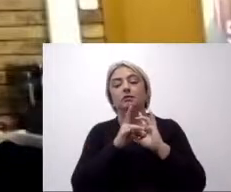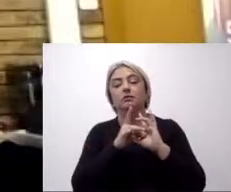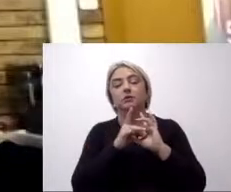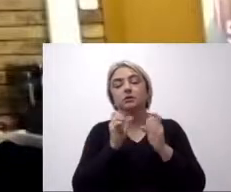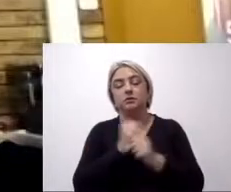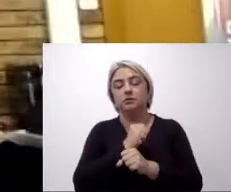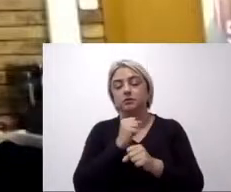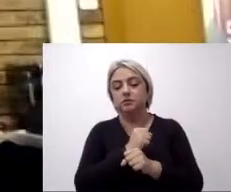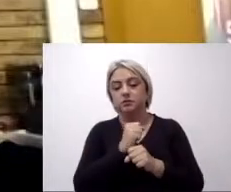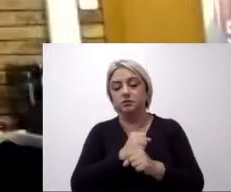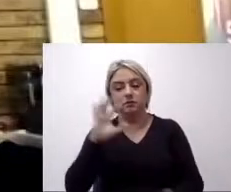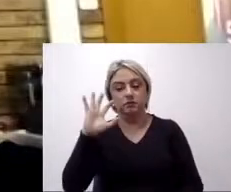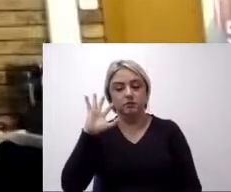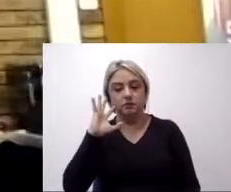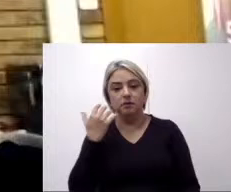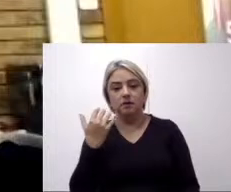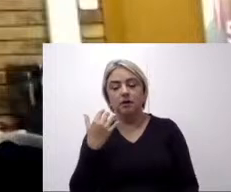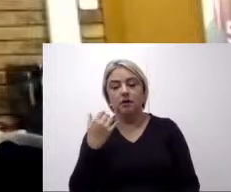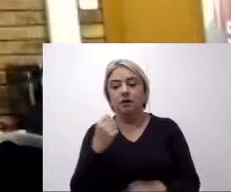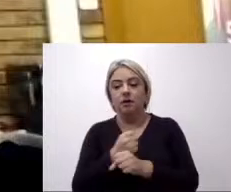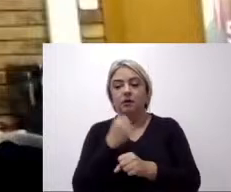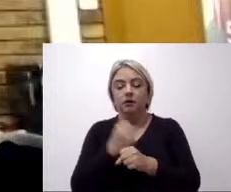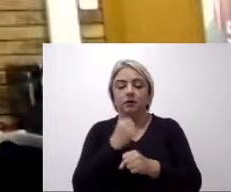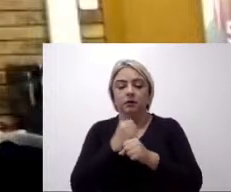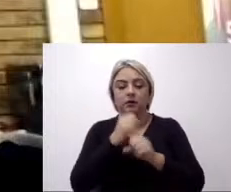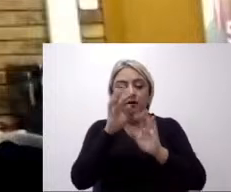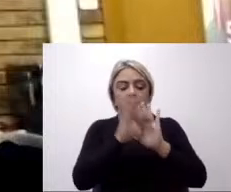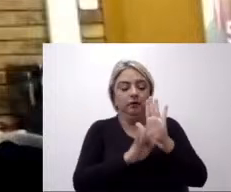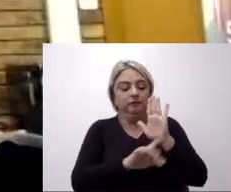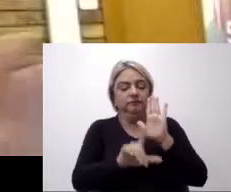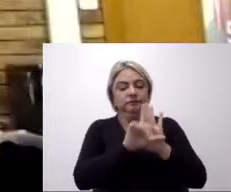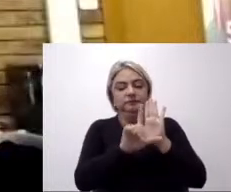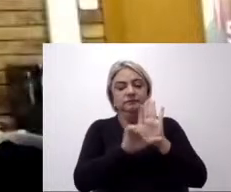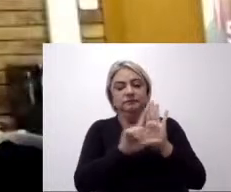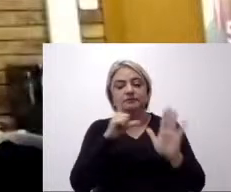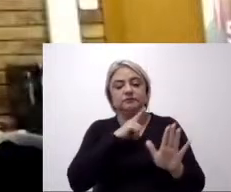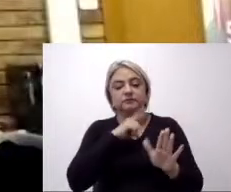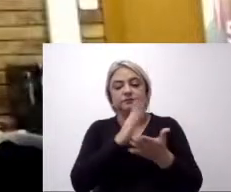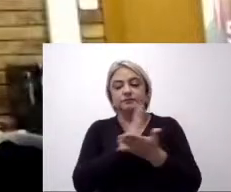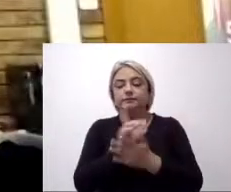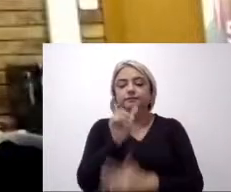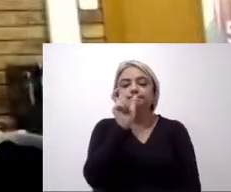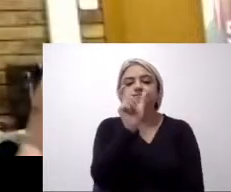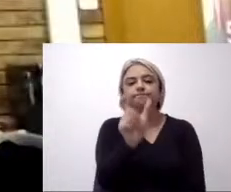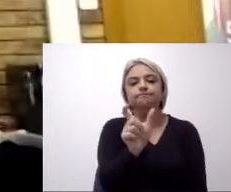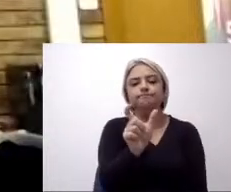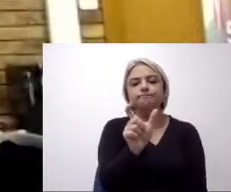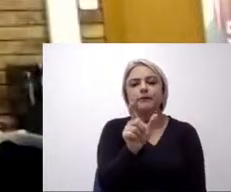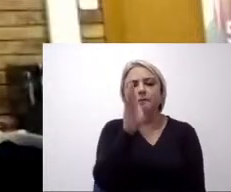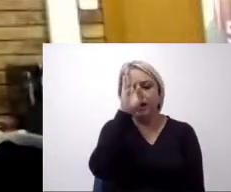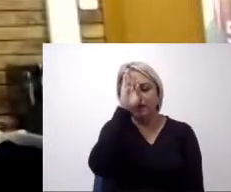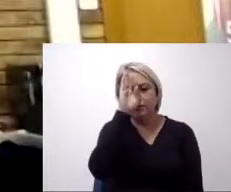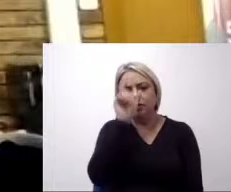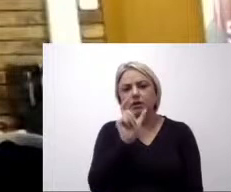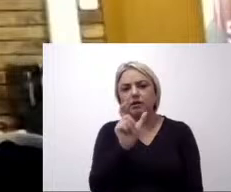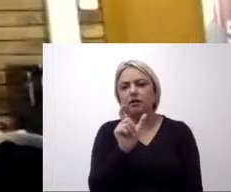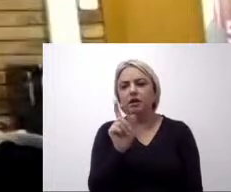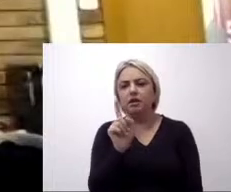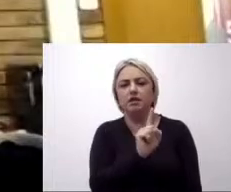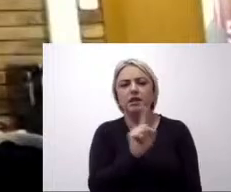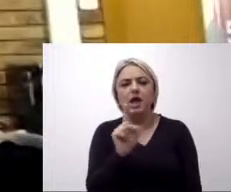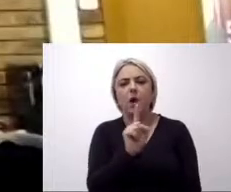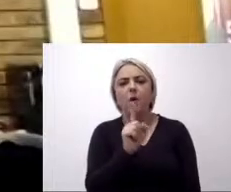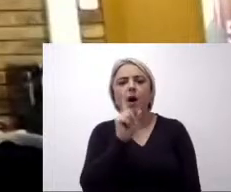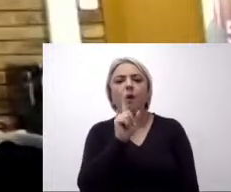you build a text of law, you need to have some words, precise words. It's not only no to shale gas. You need to say what you need